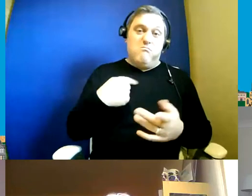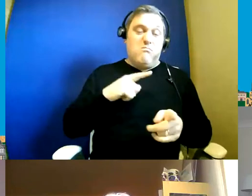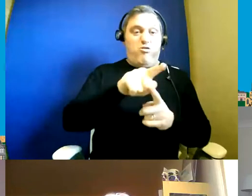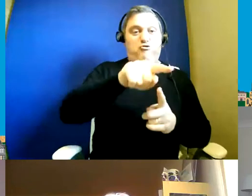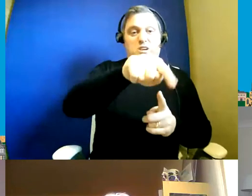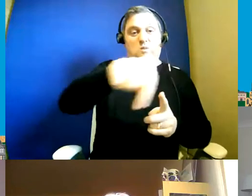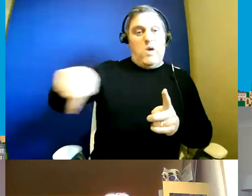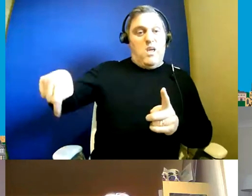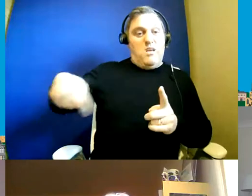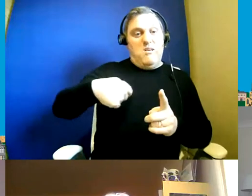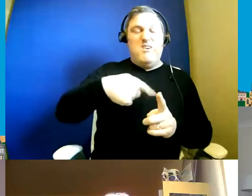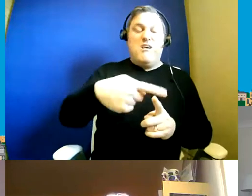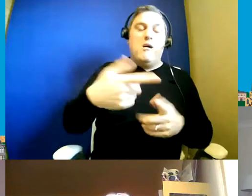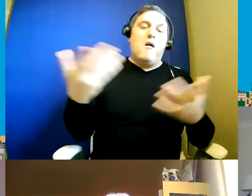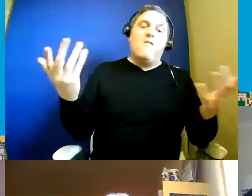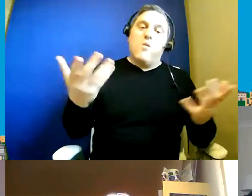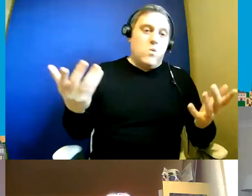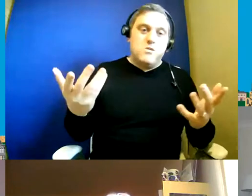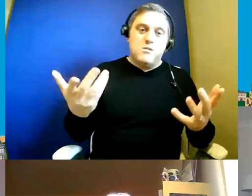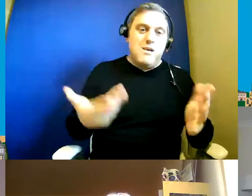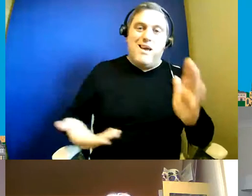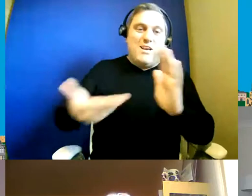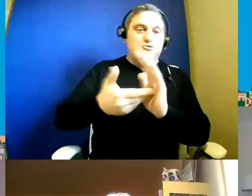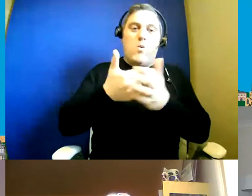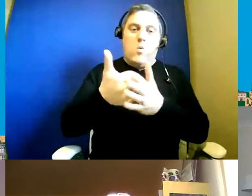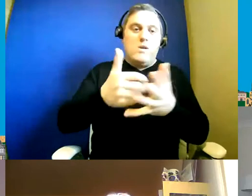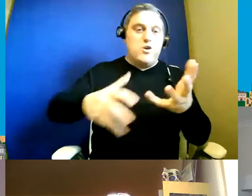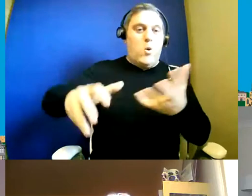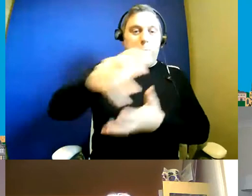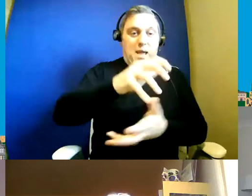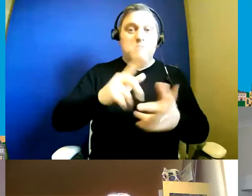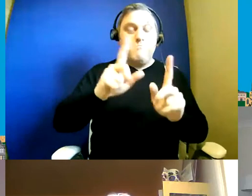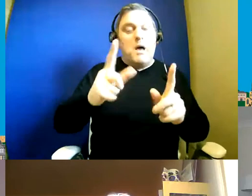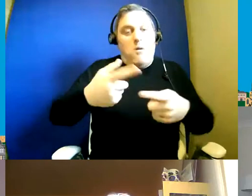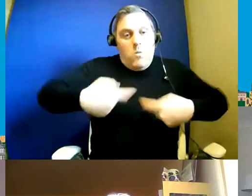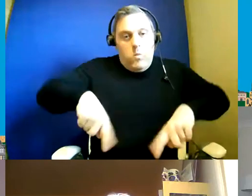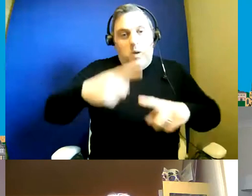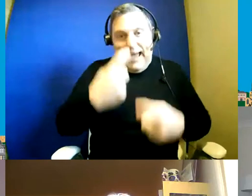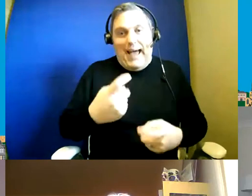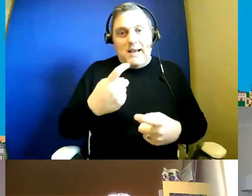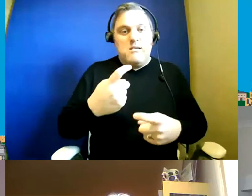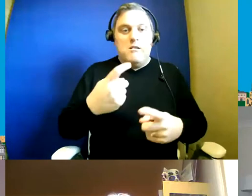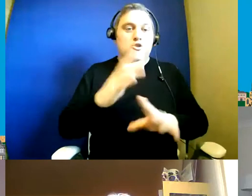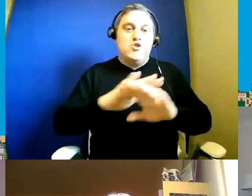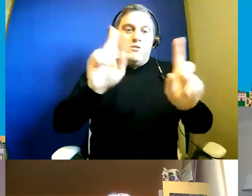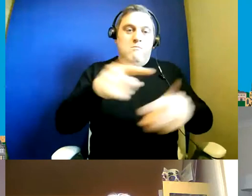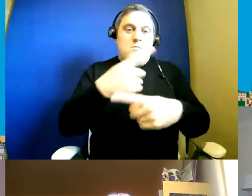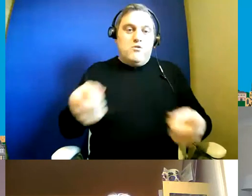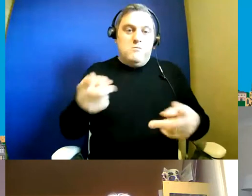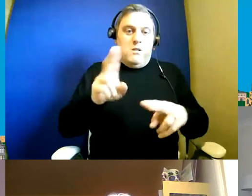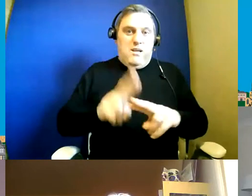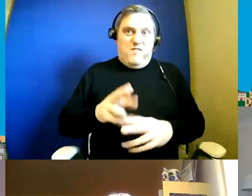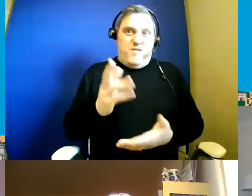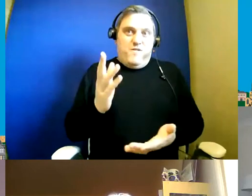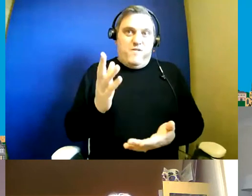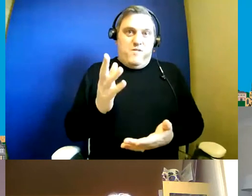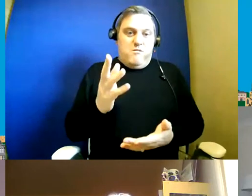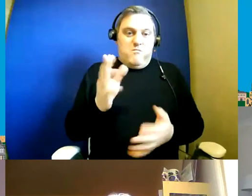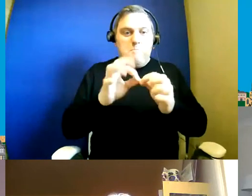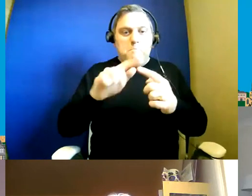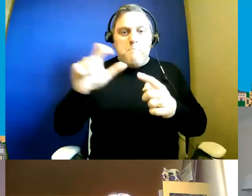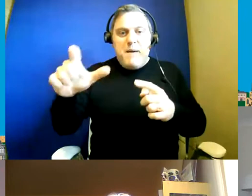call. You're right, it always adds complexity, but I don't think it's a barrier that would be impossible. And I'm sure that Becky